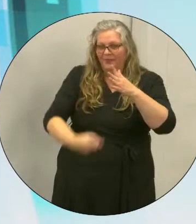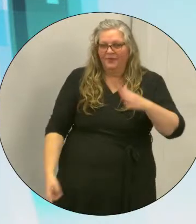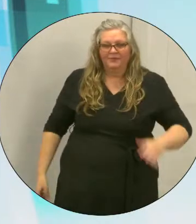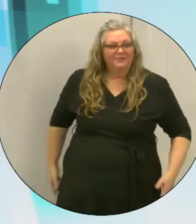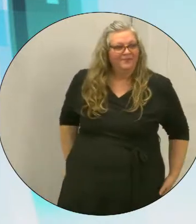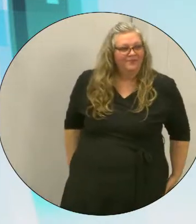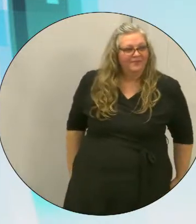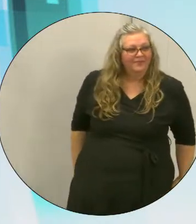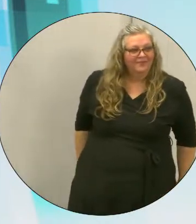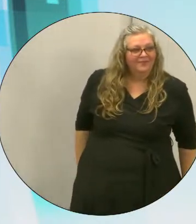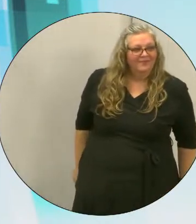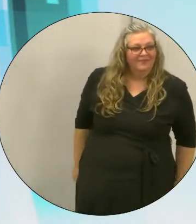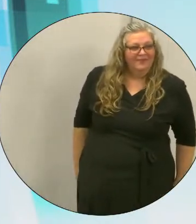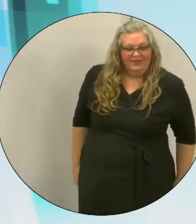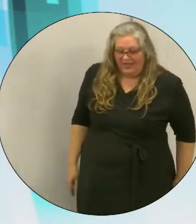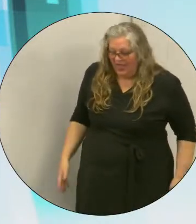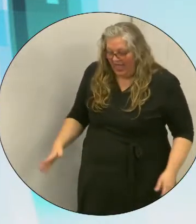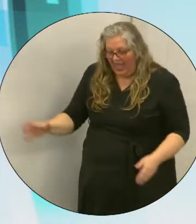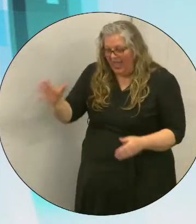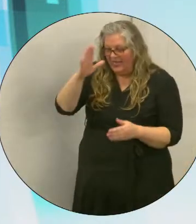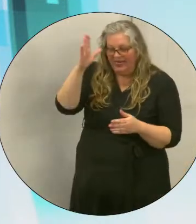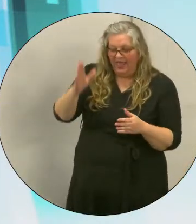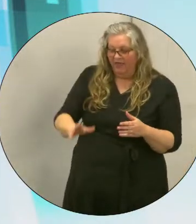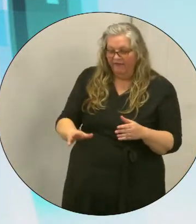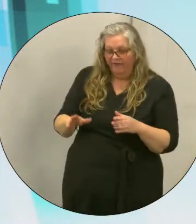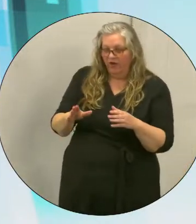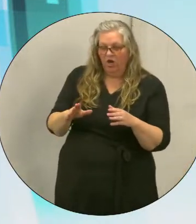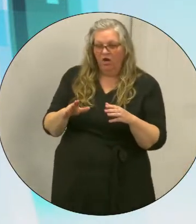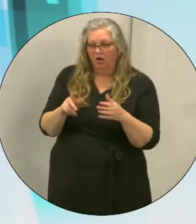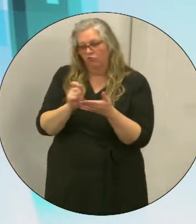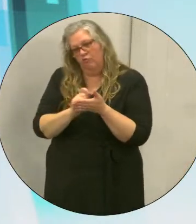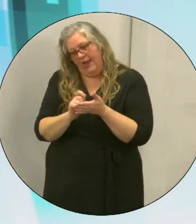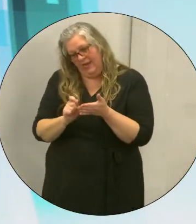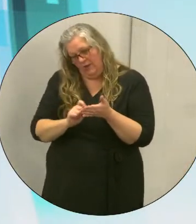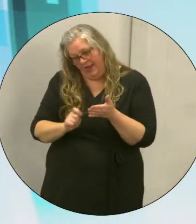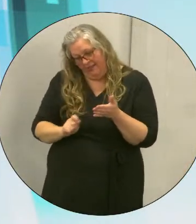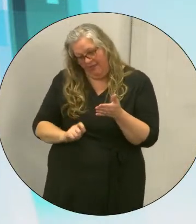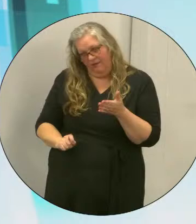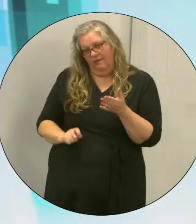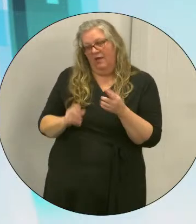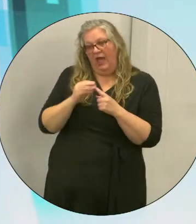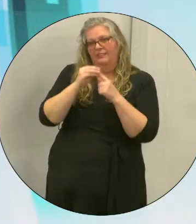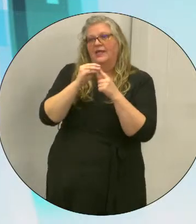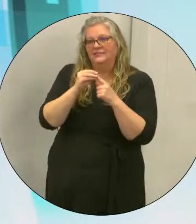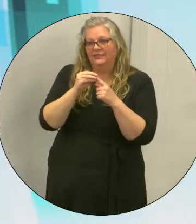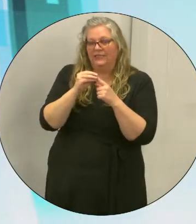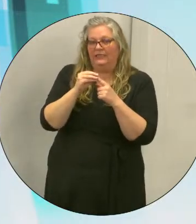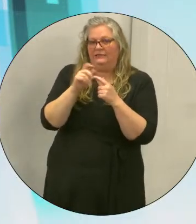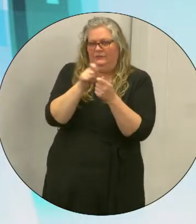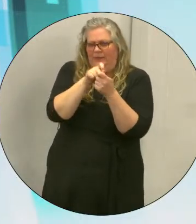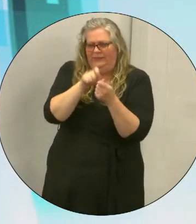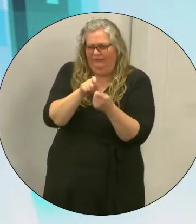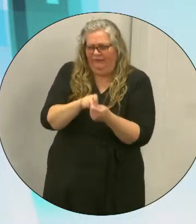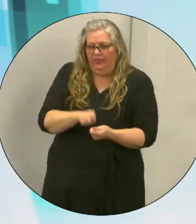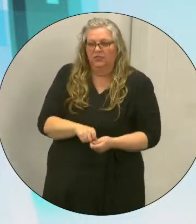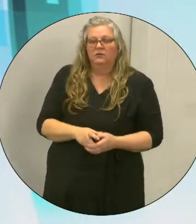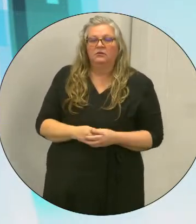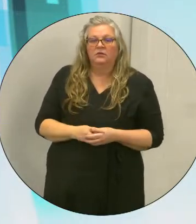I never write anything down unless I really have to really get into details of something. But